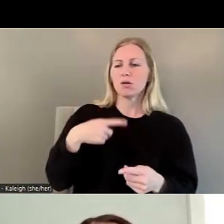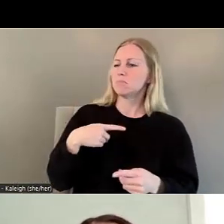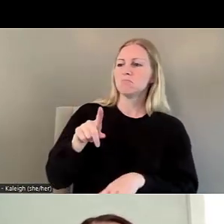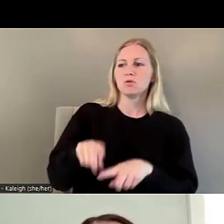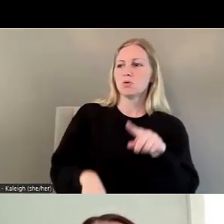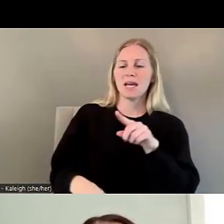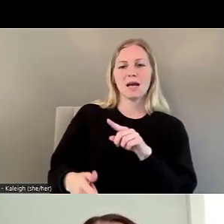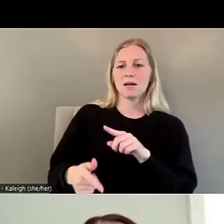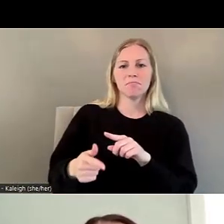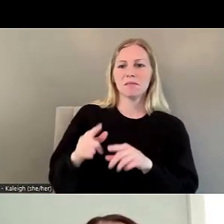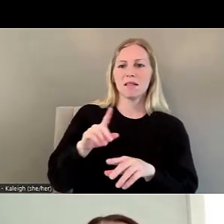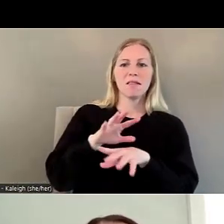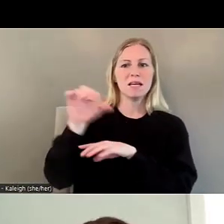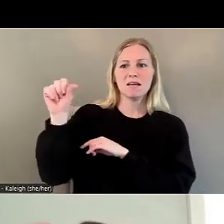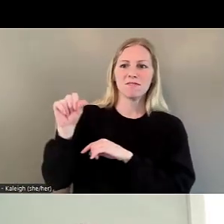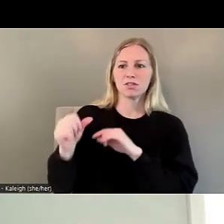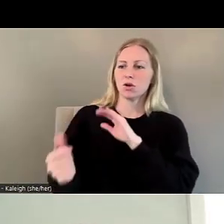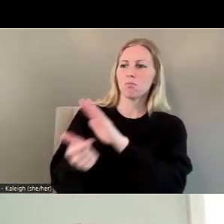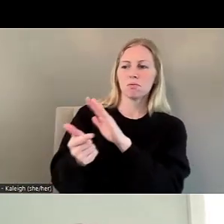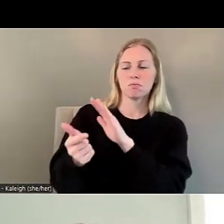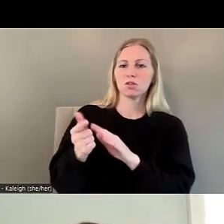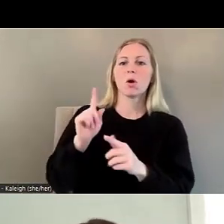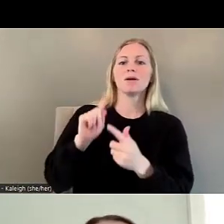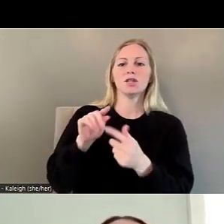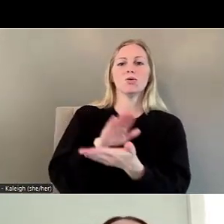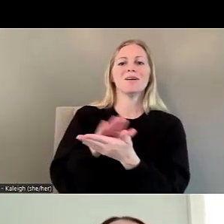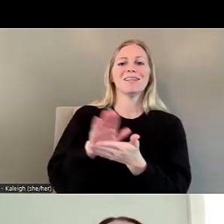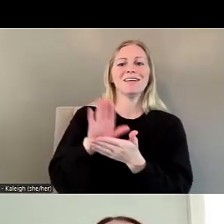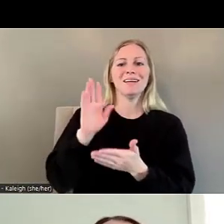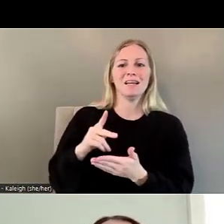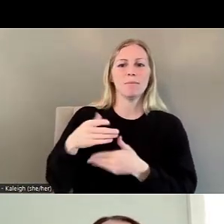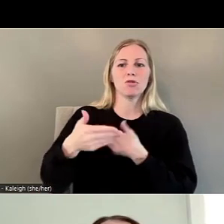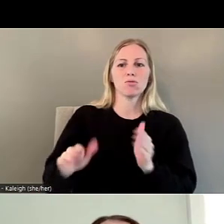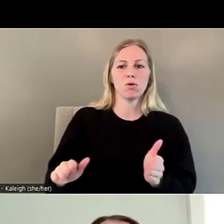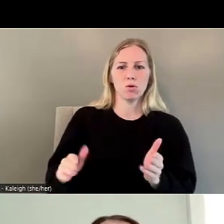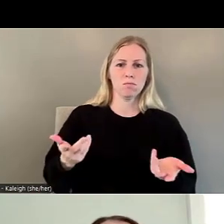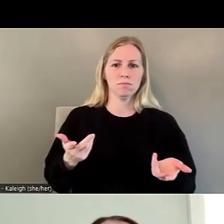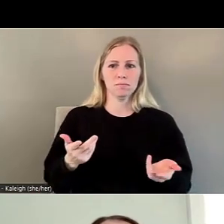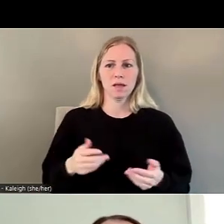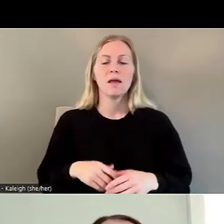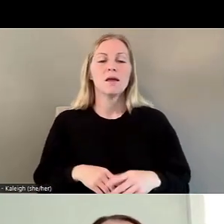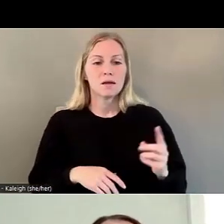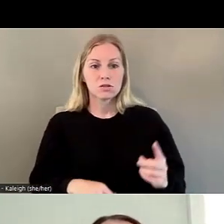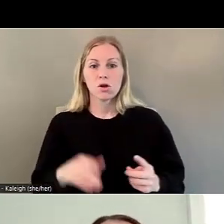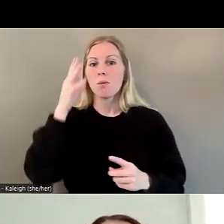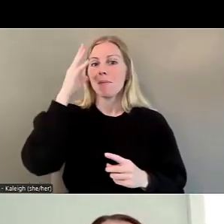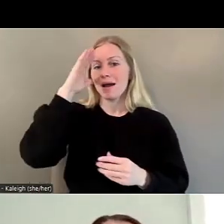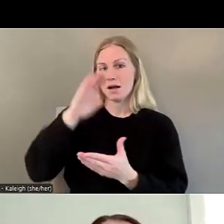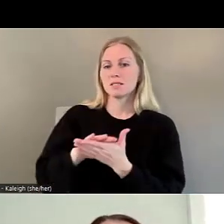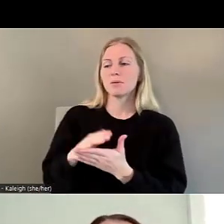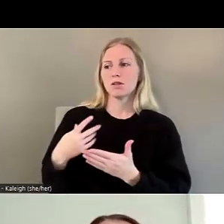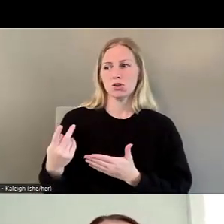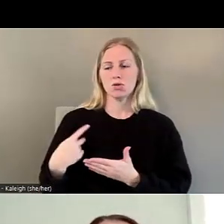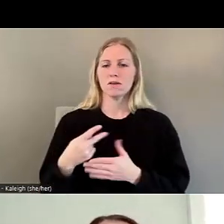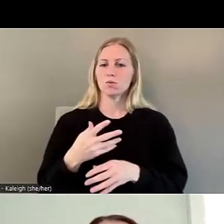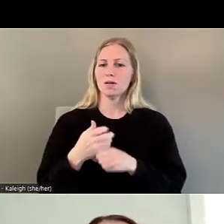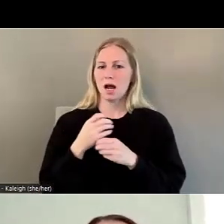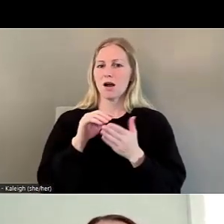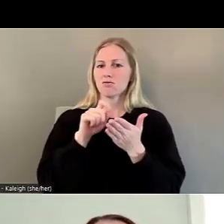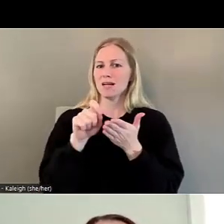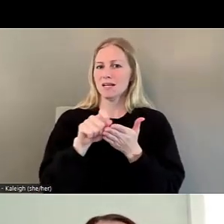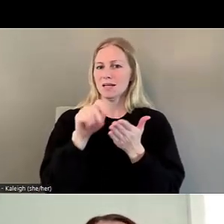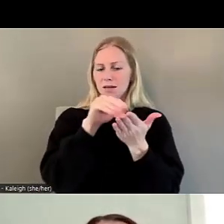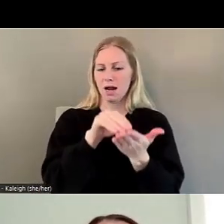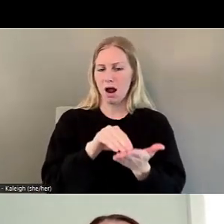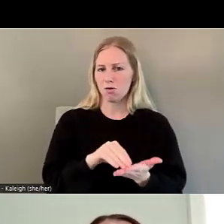he would still have to go to the enrichment. My husband and I received written accounts of what happened that day and of a few others that followed.